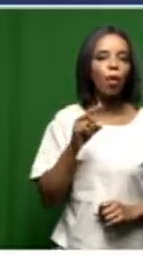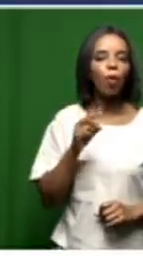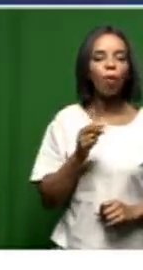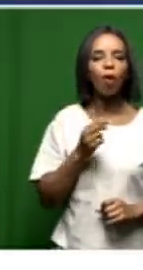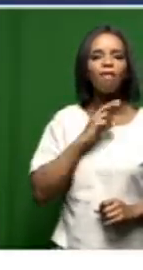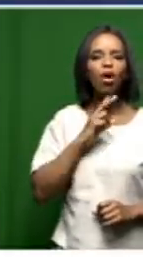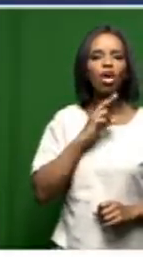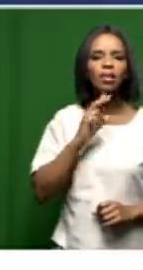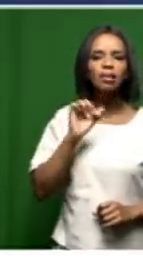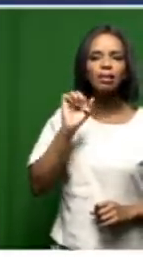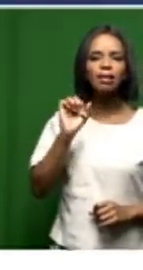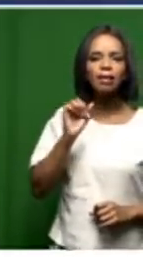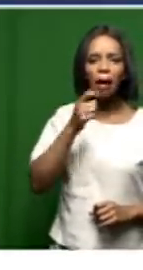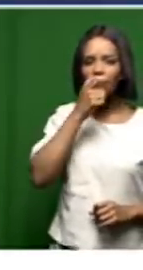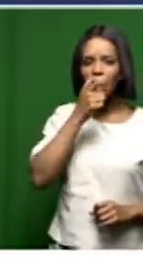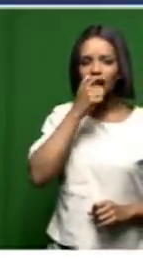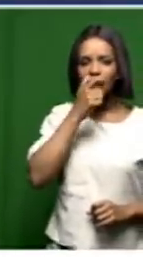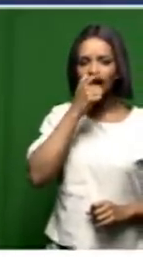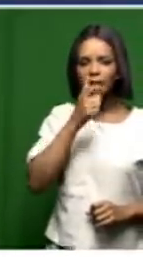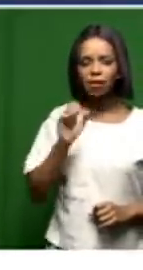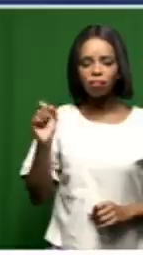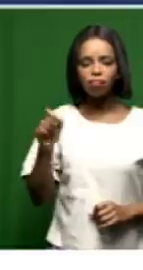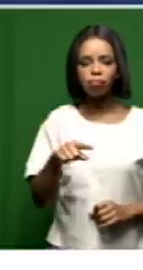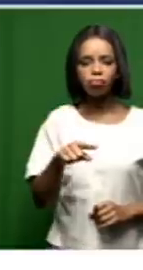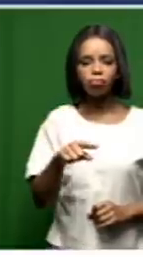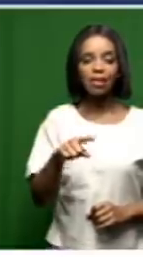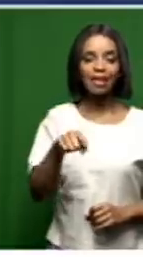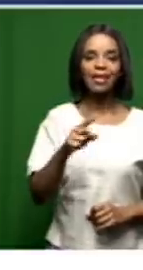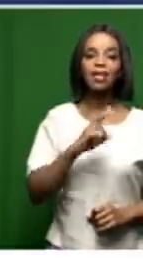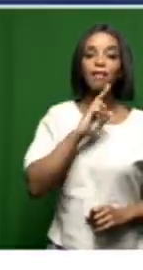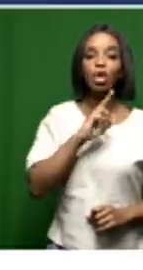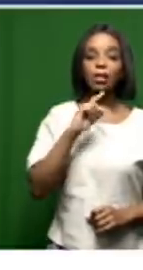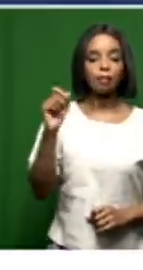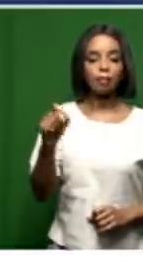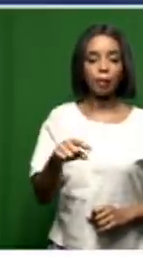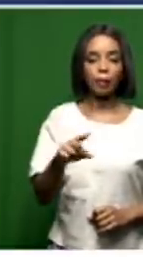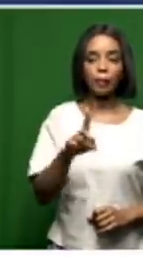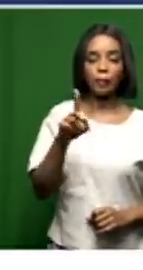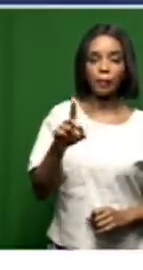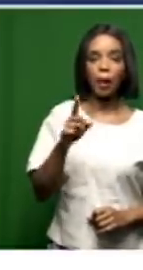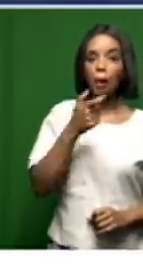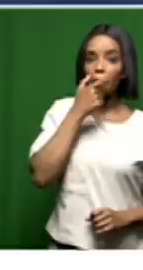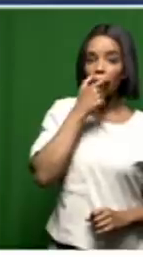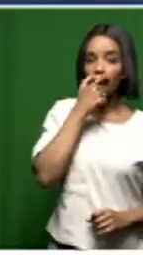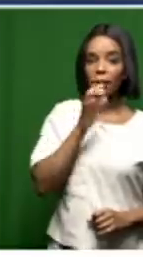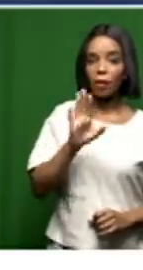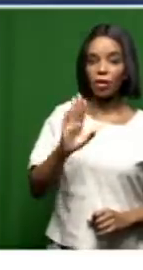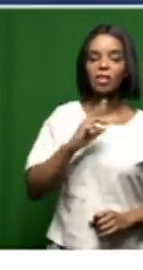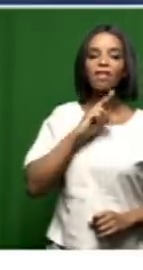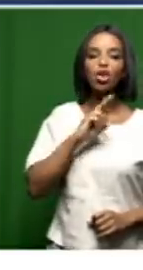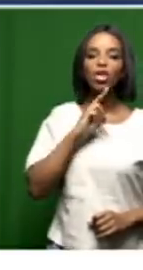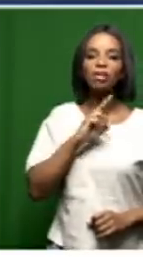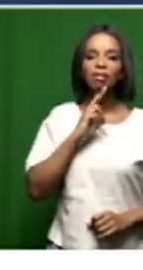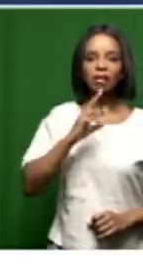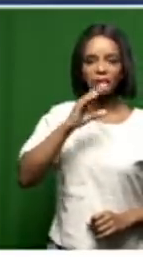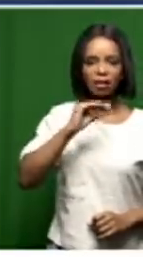the president. Now, in the leaked voice tape, it's alleged that Ramaphosa's voice is on it,